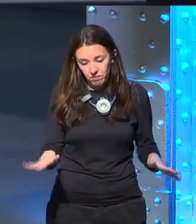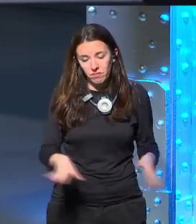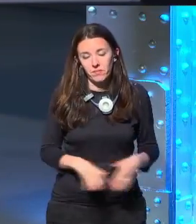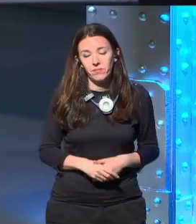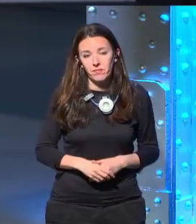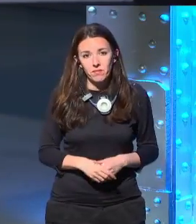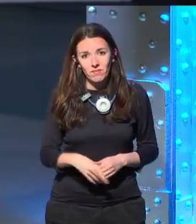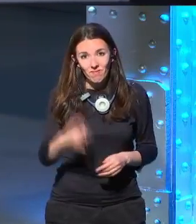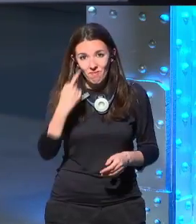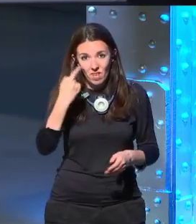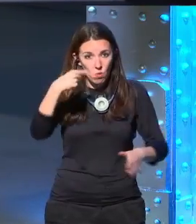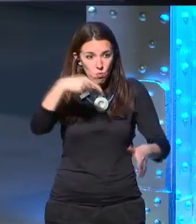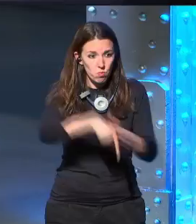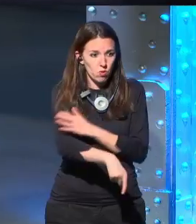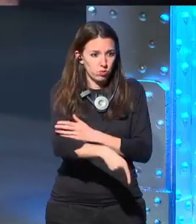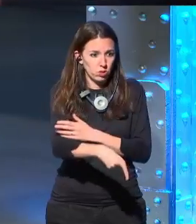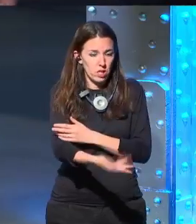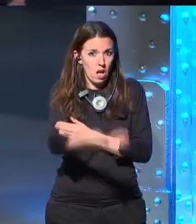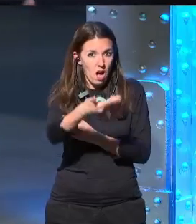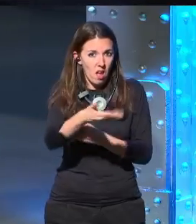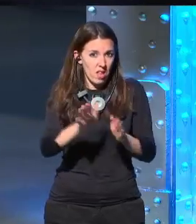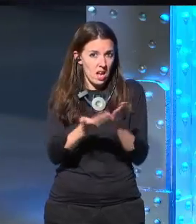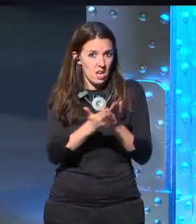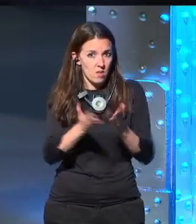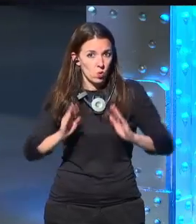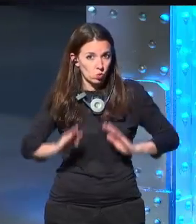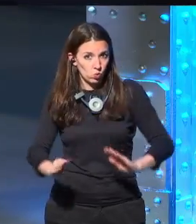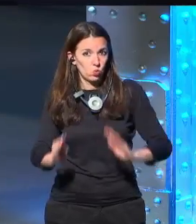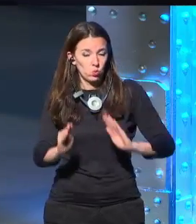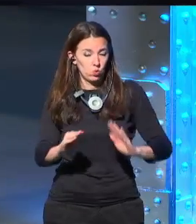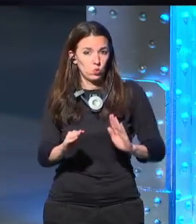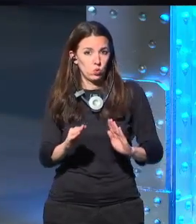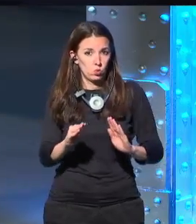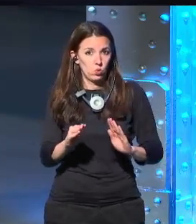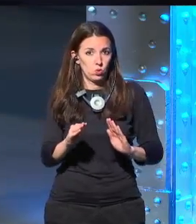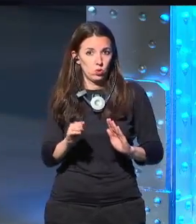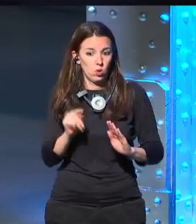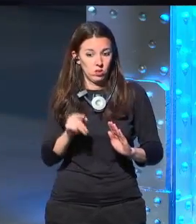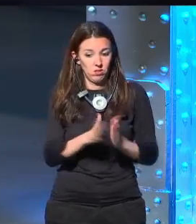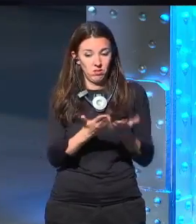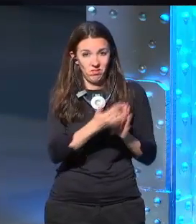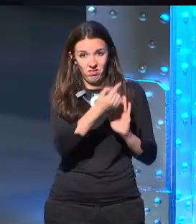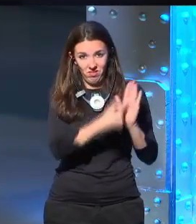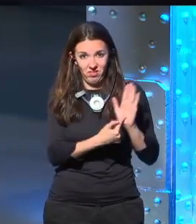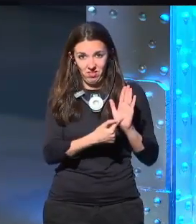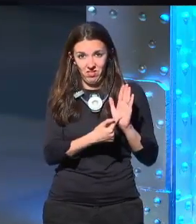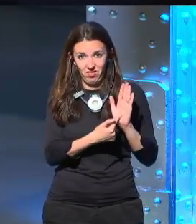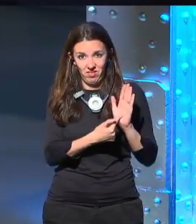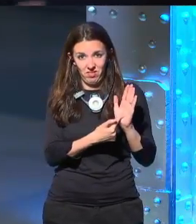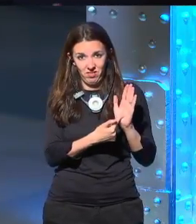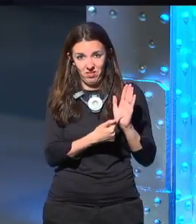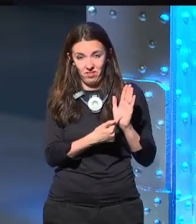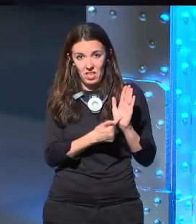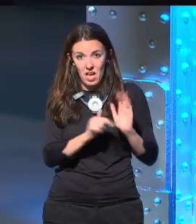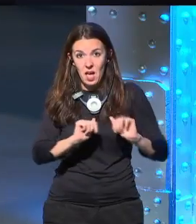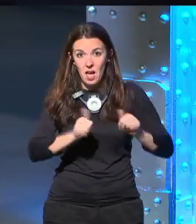Just to give you an idea, the depth of his books, of the research. Leonardo Da